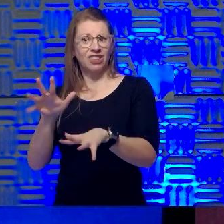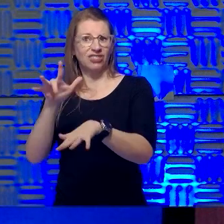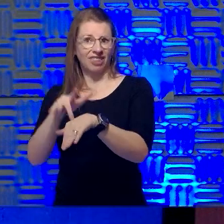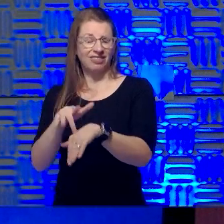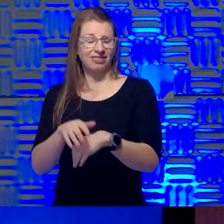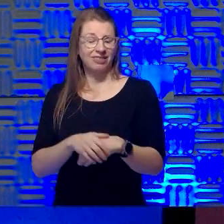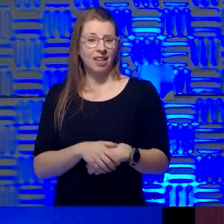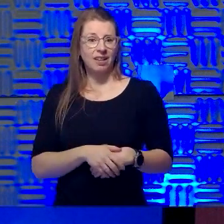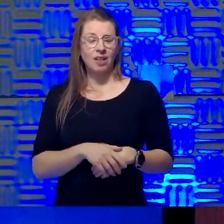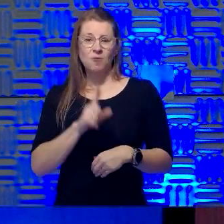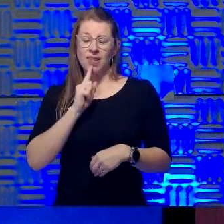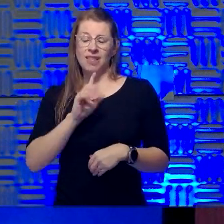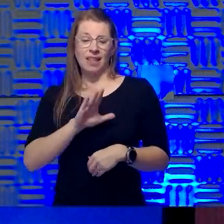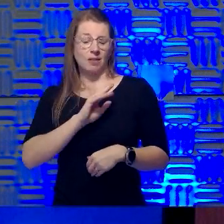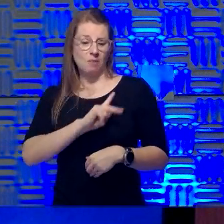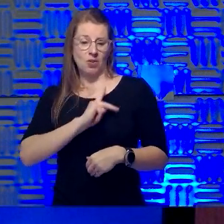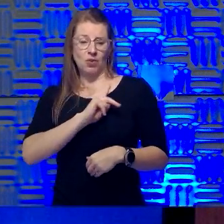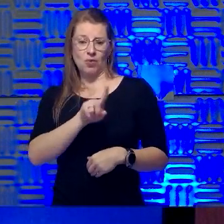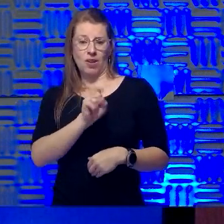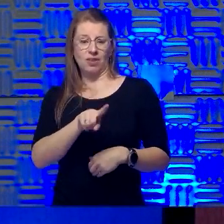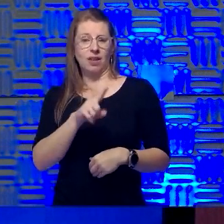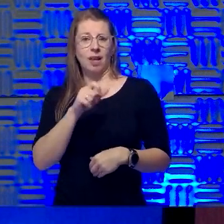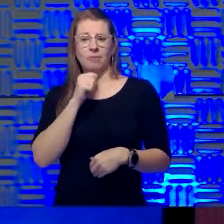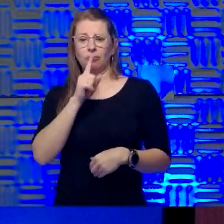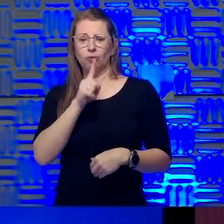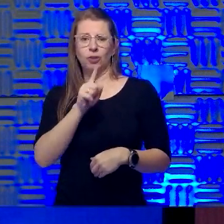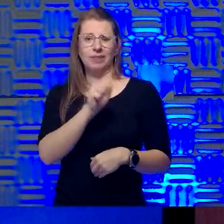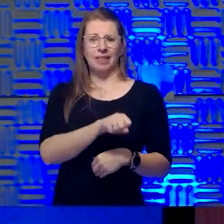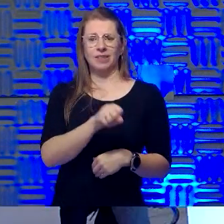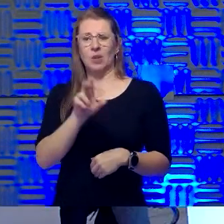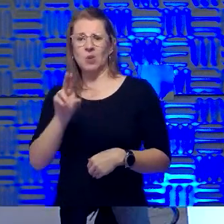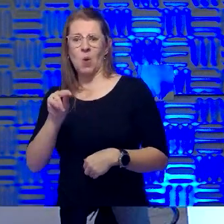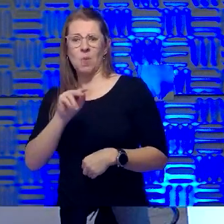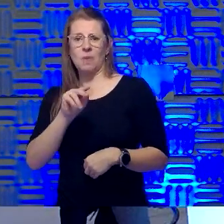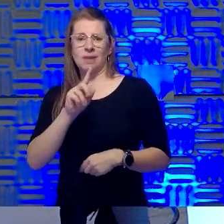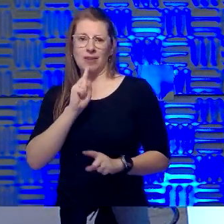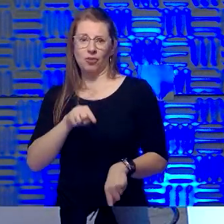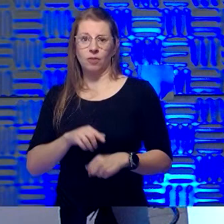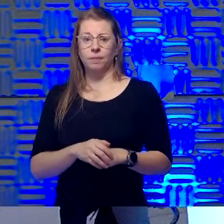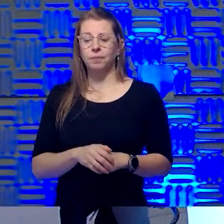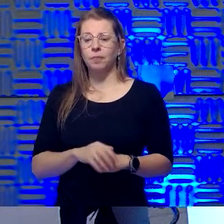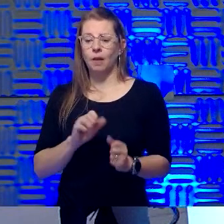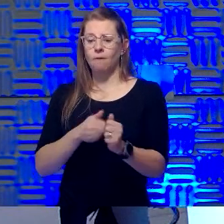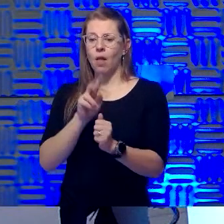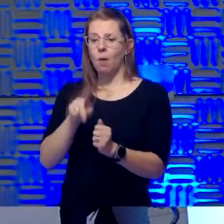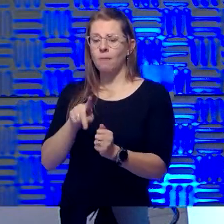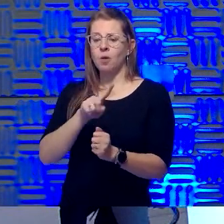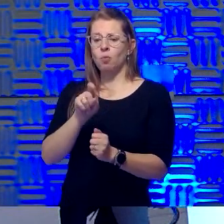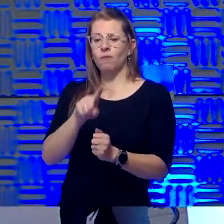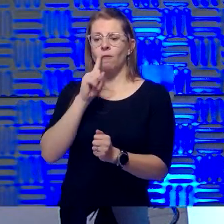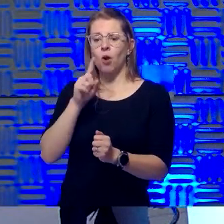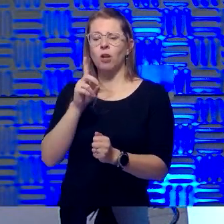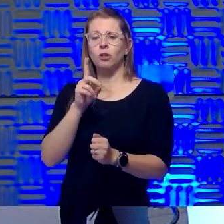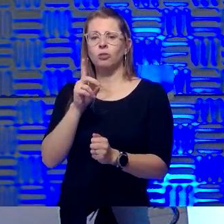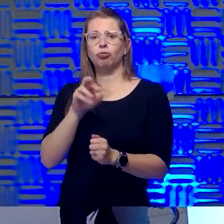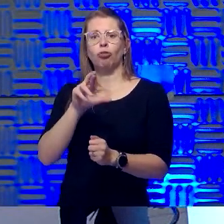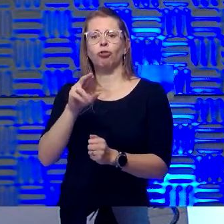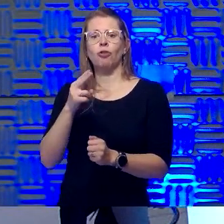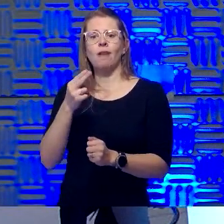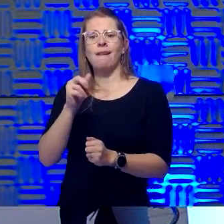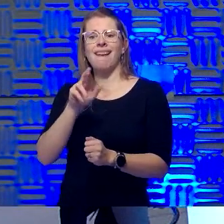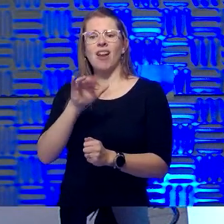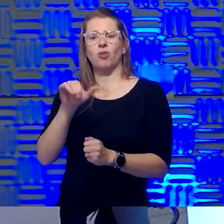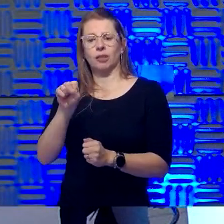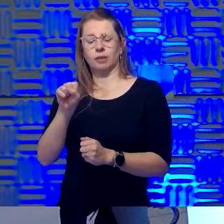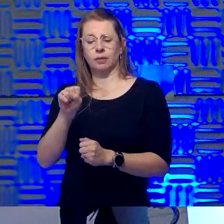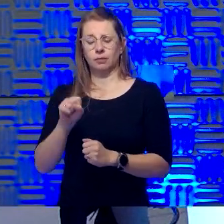that's just a personal question. I'm not sure there is a yes or no answer. So We have a follow-up question for Dr. Harris. She said there's